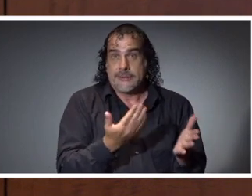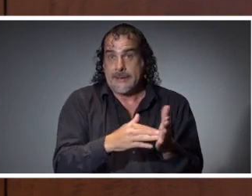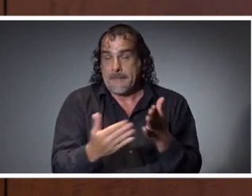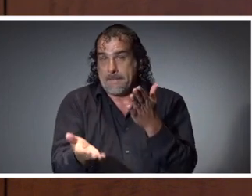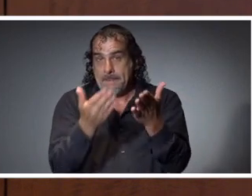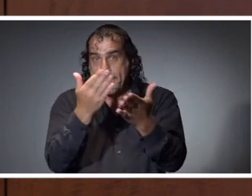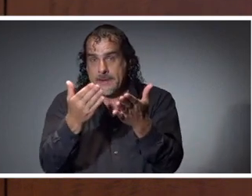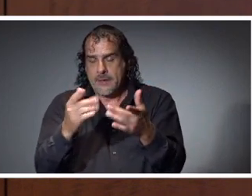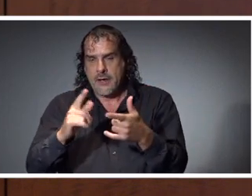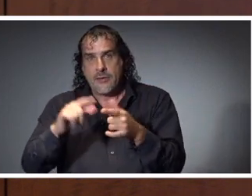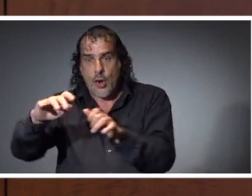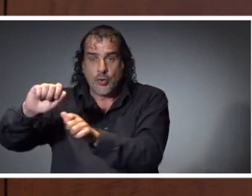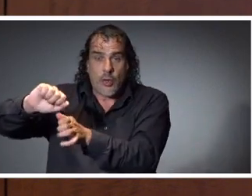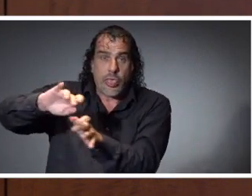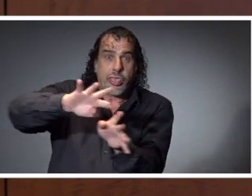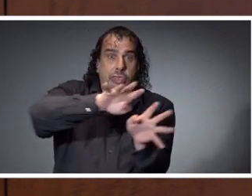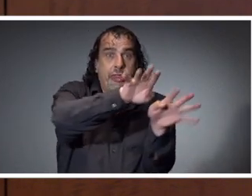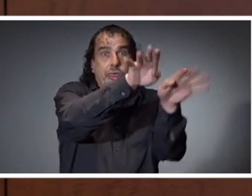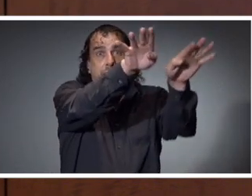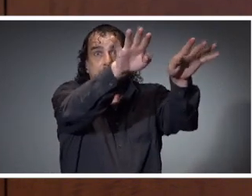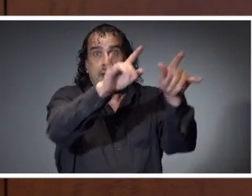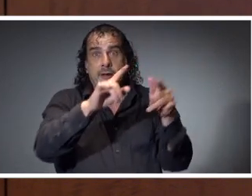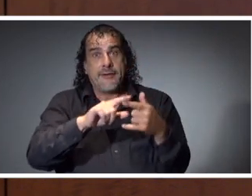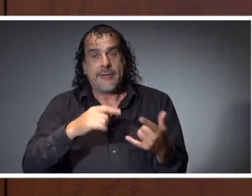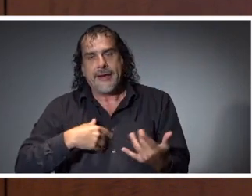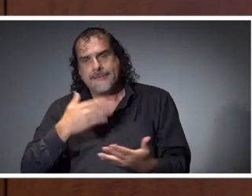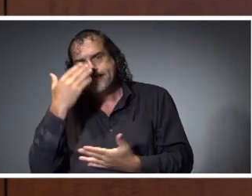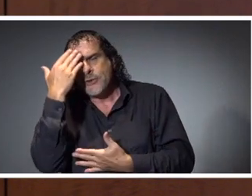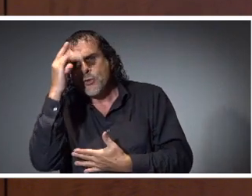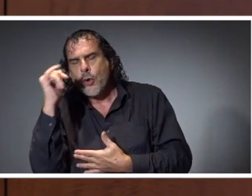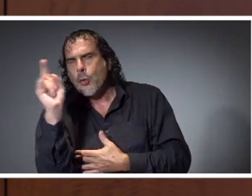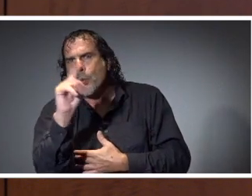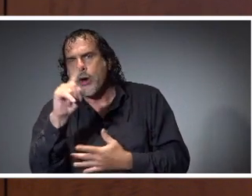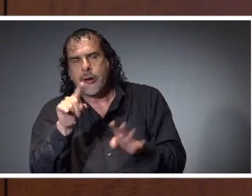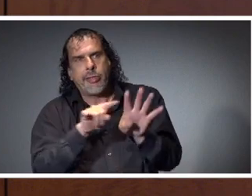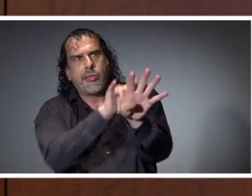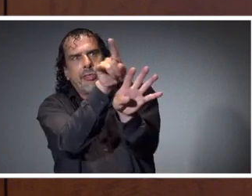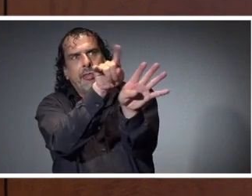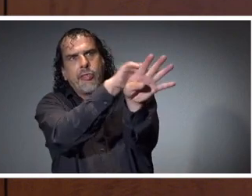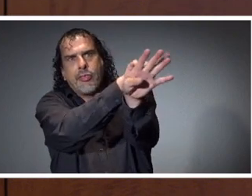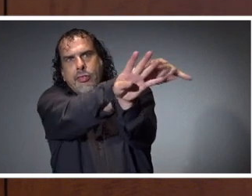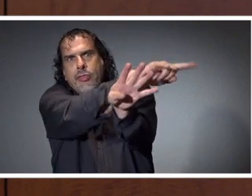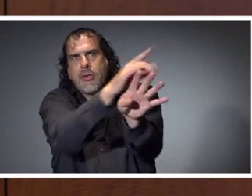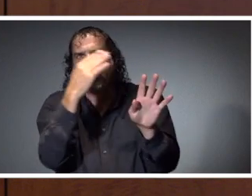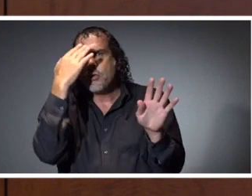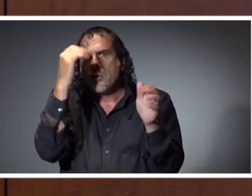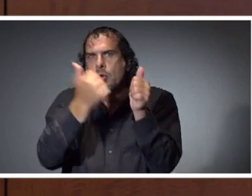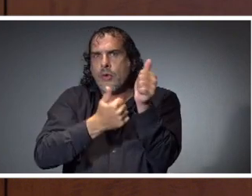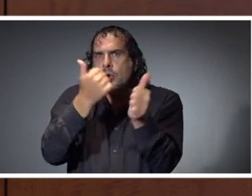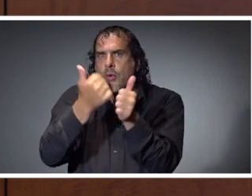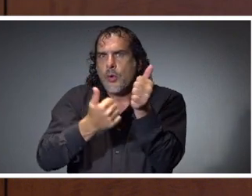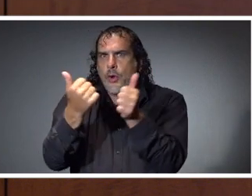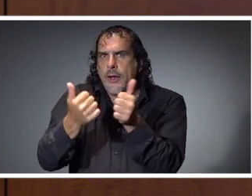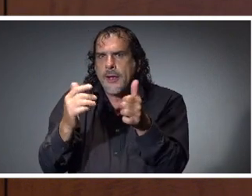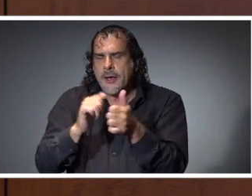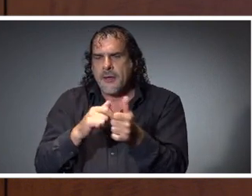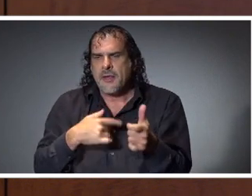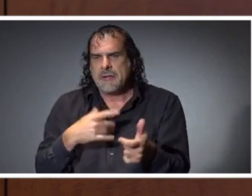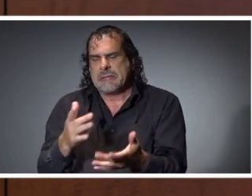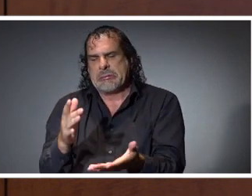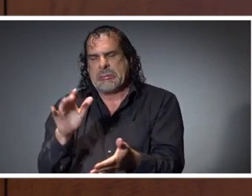spaghetti models on both these systems are still very iffy, and the intensity models that we're looking at right now are showing them as low risk.